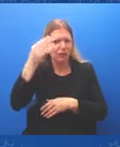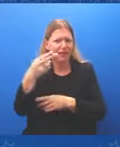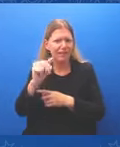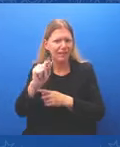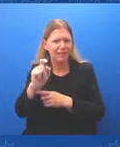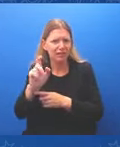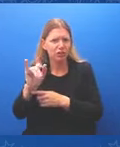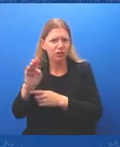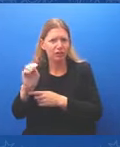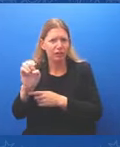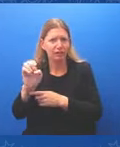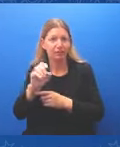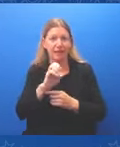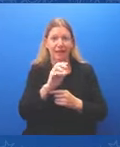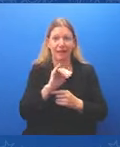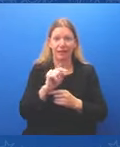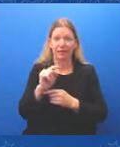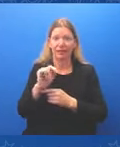years.